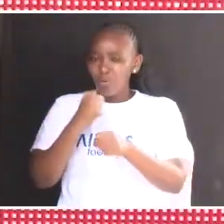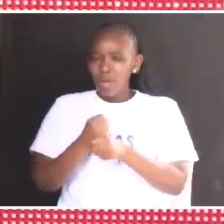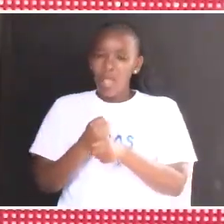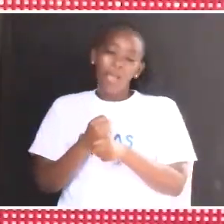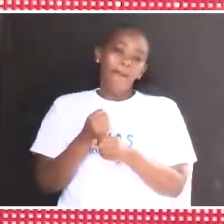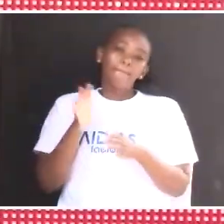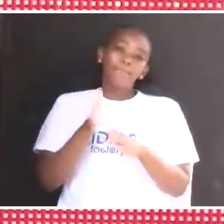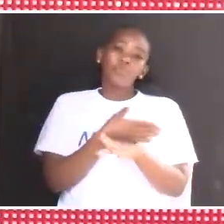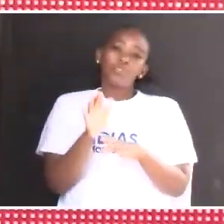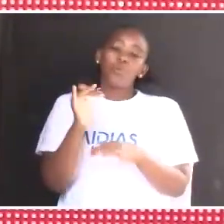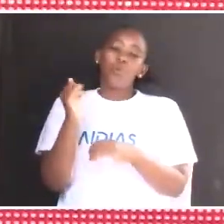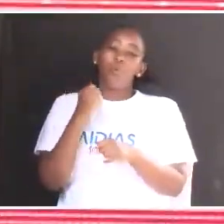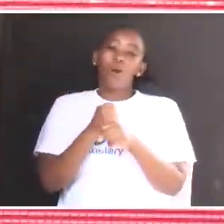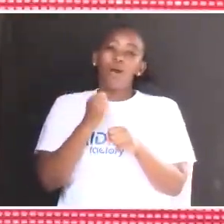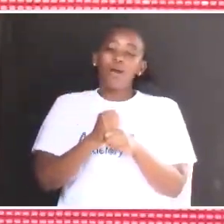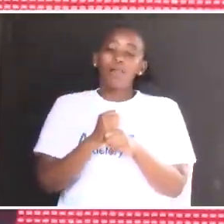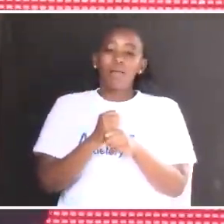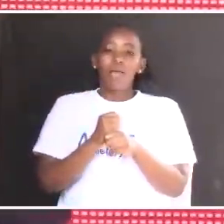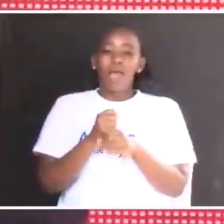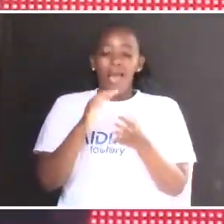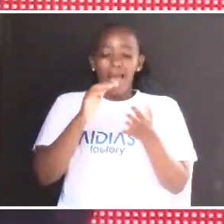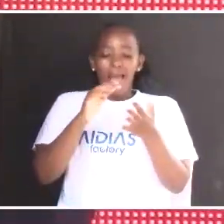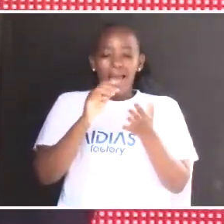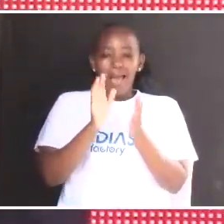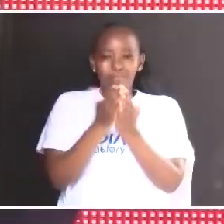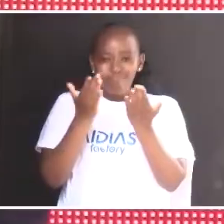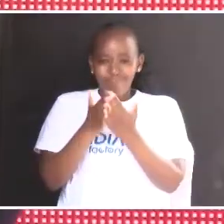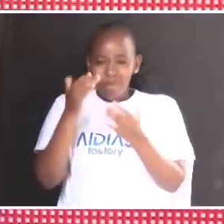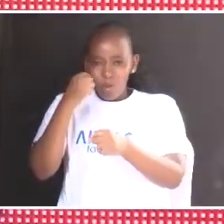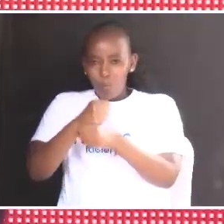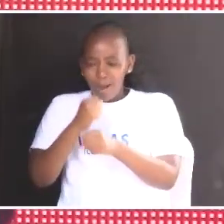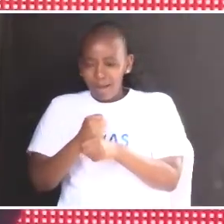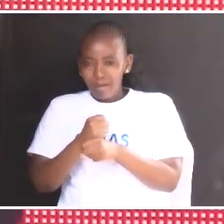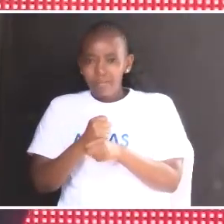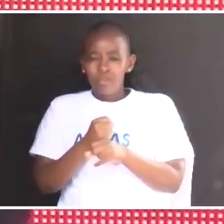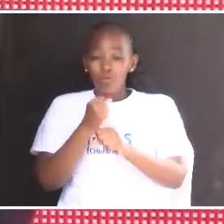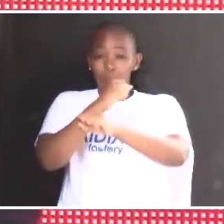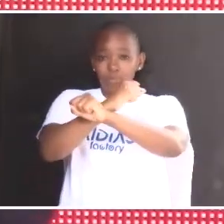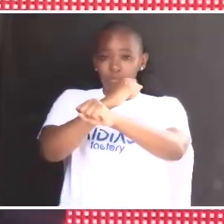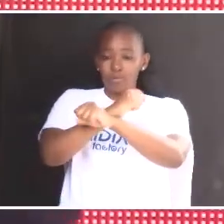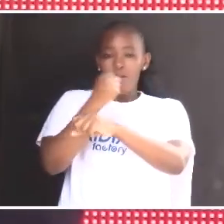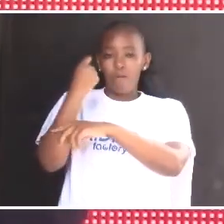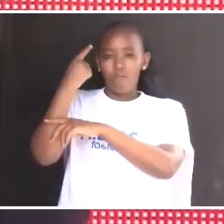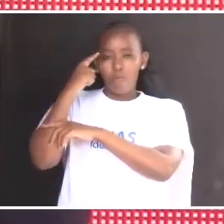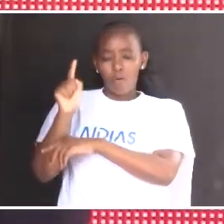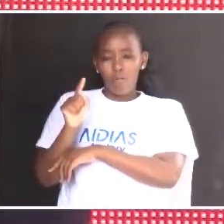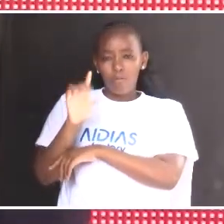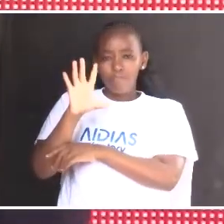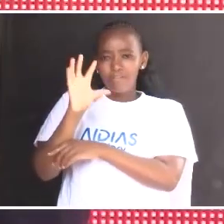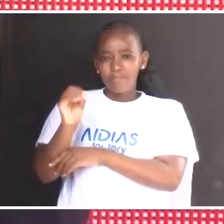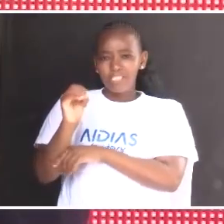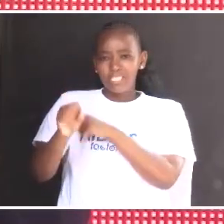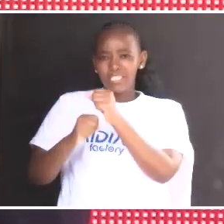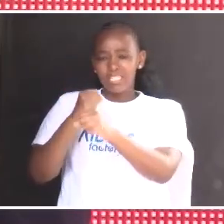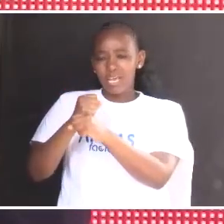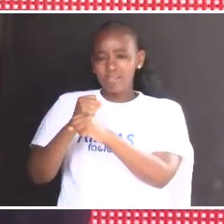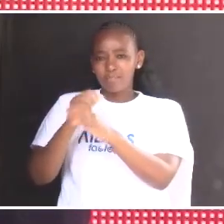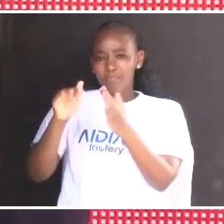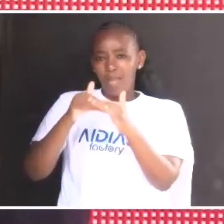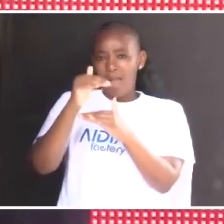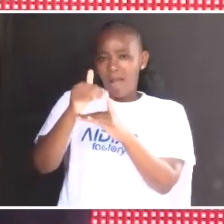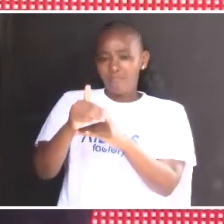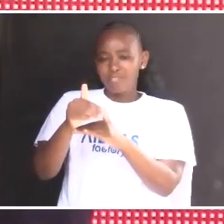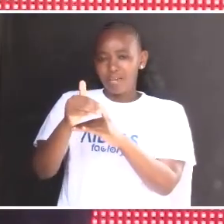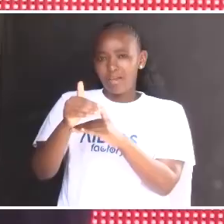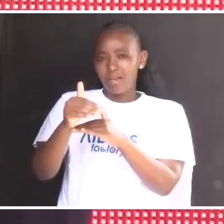is musical work, or if it is literary work, you are protected for 50 years after the